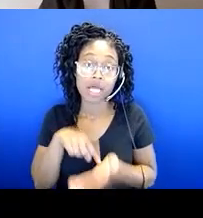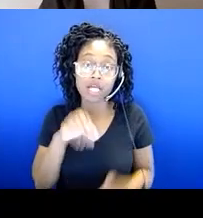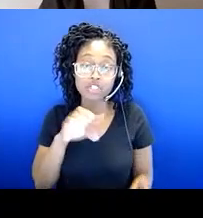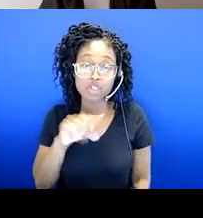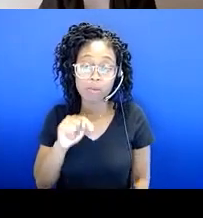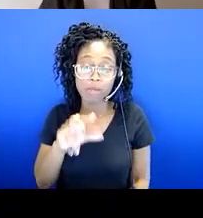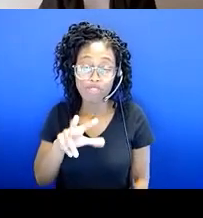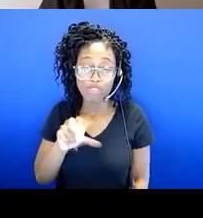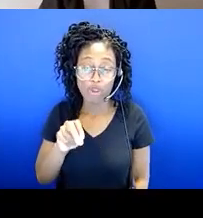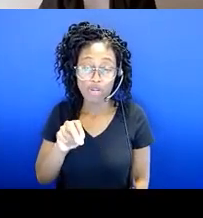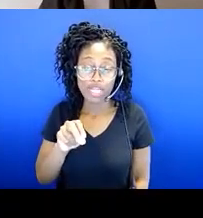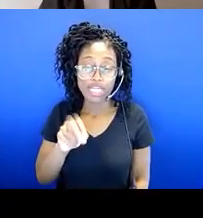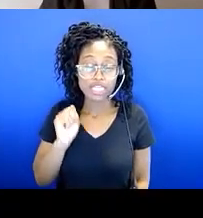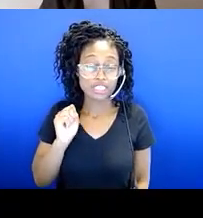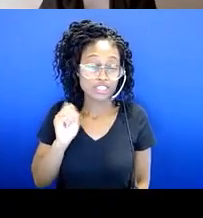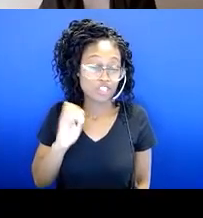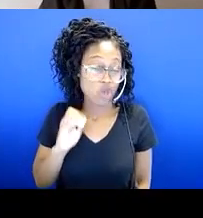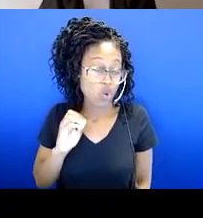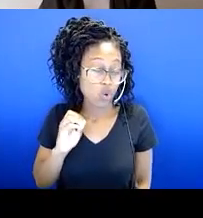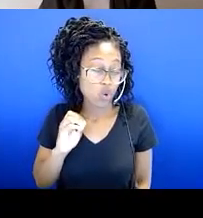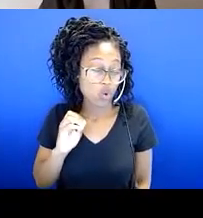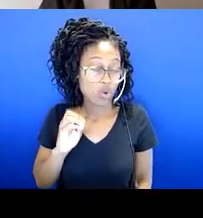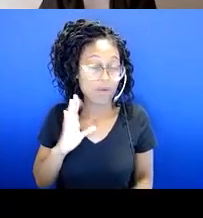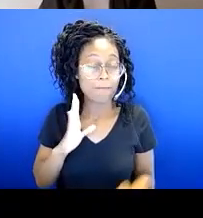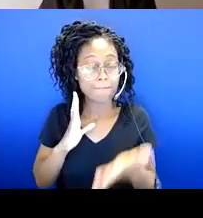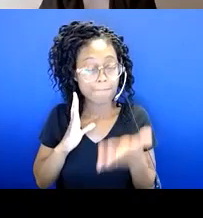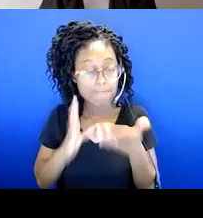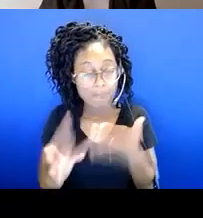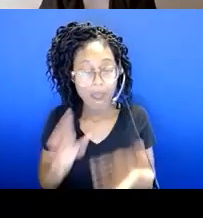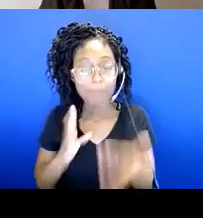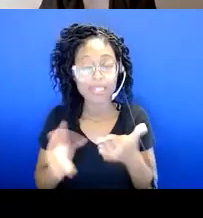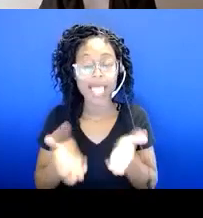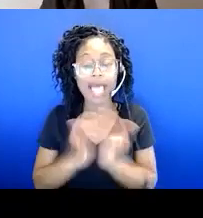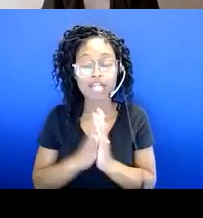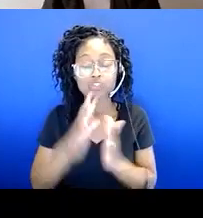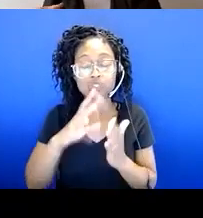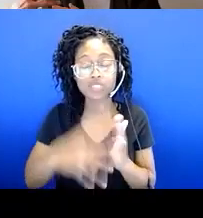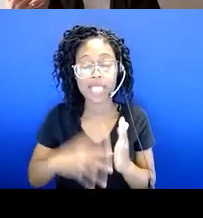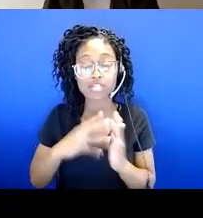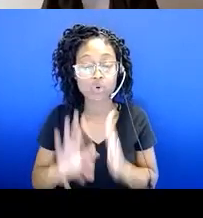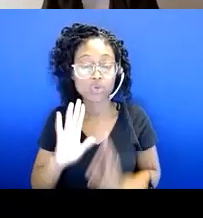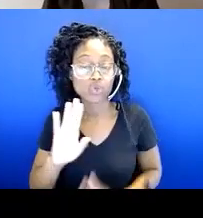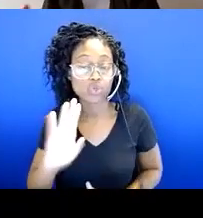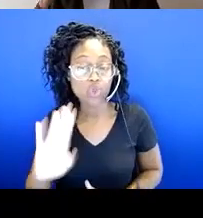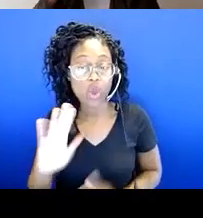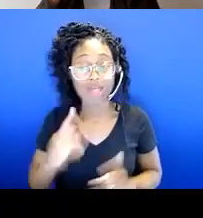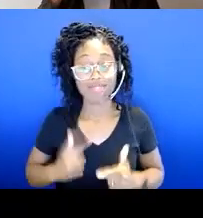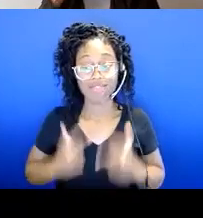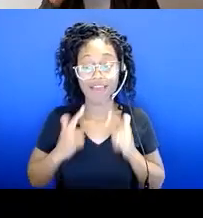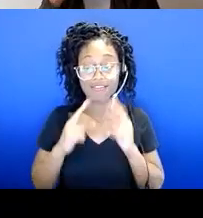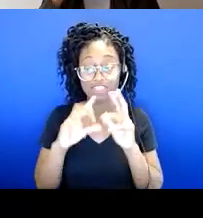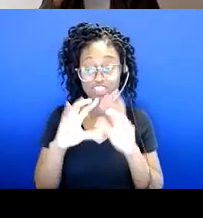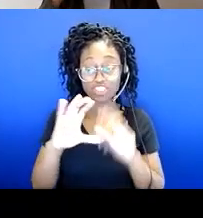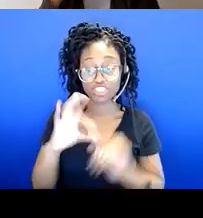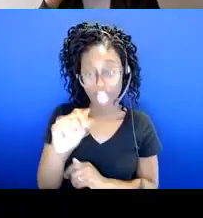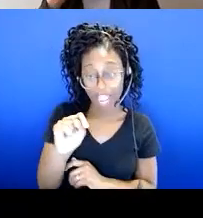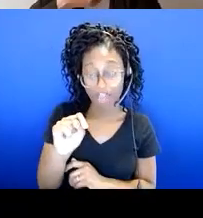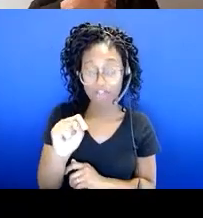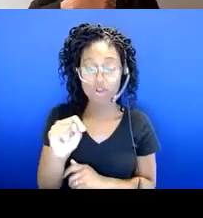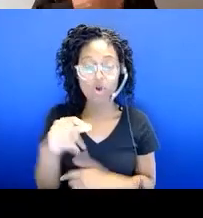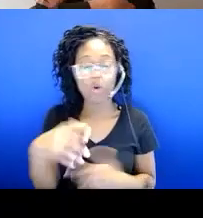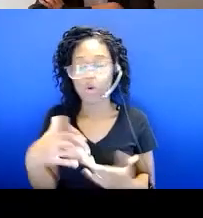we'll probably ask you to schedule your live chats or your